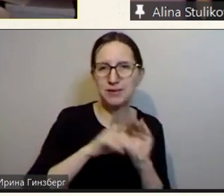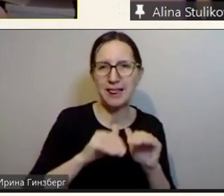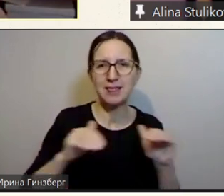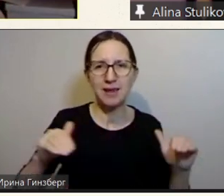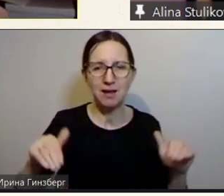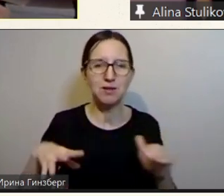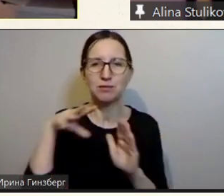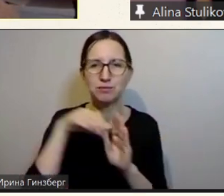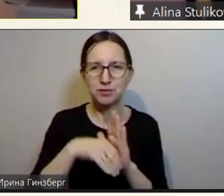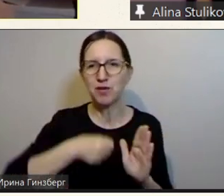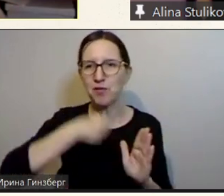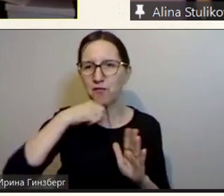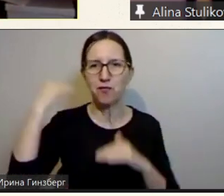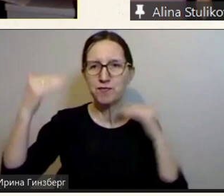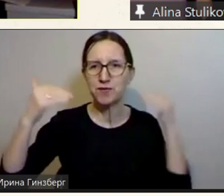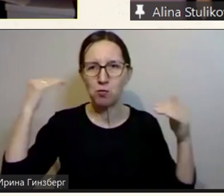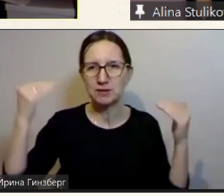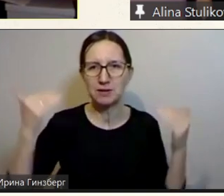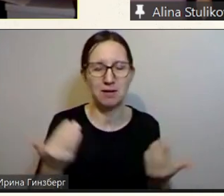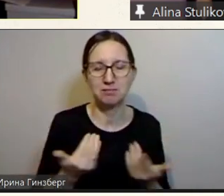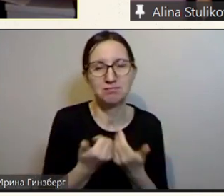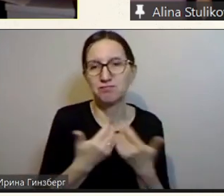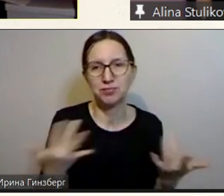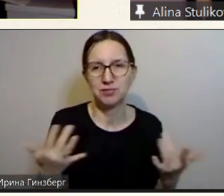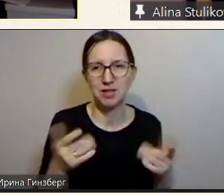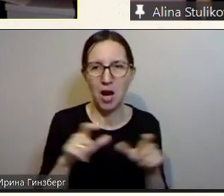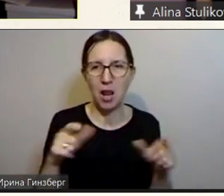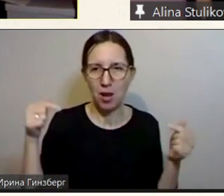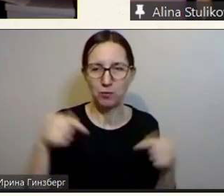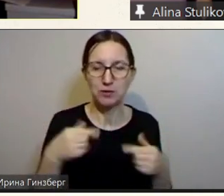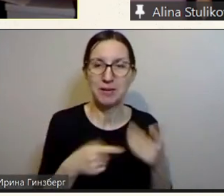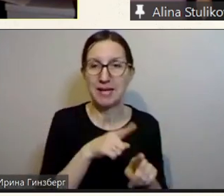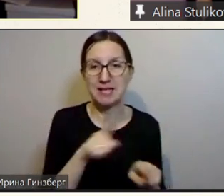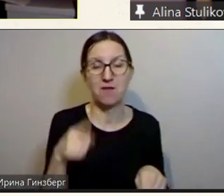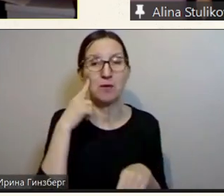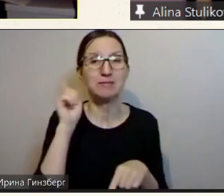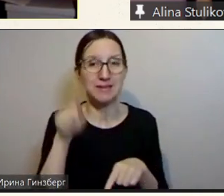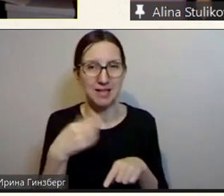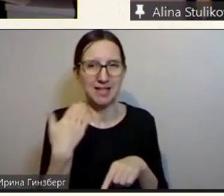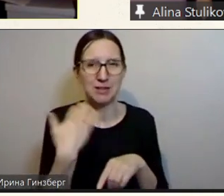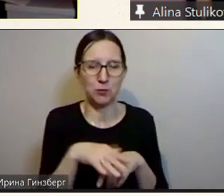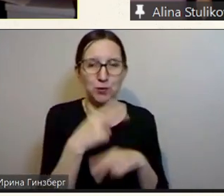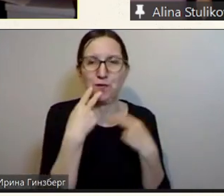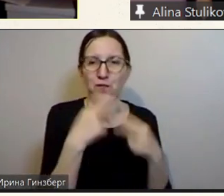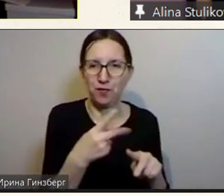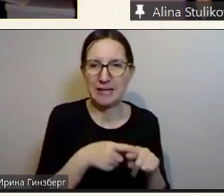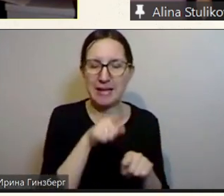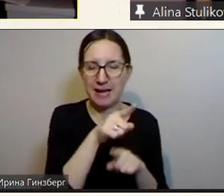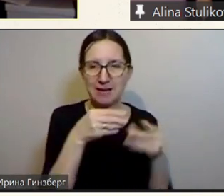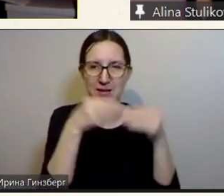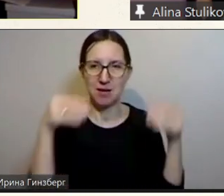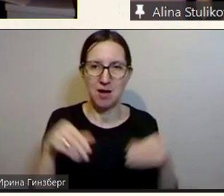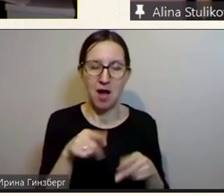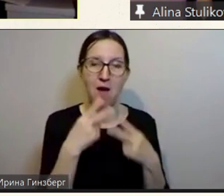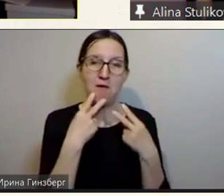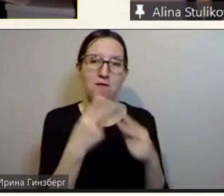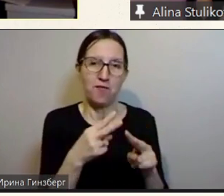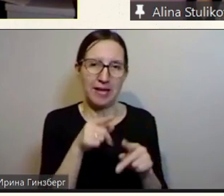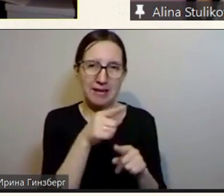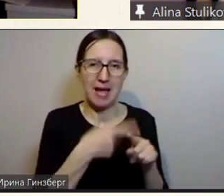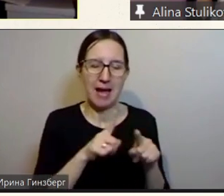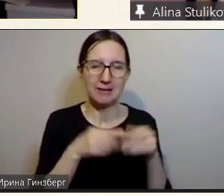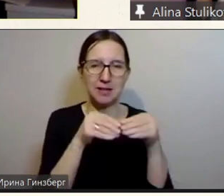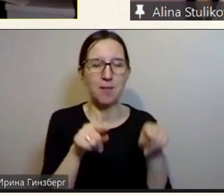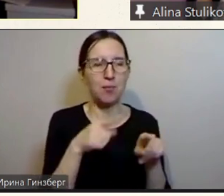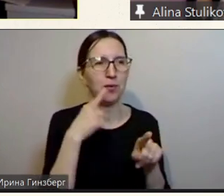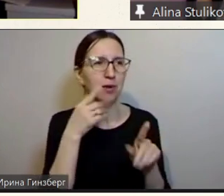know the works, it will give you a deeper understanding maybe of Bill's ideas. If you don't know the works, it will introduce you